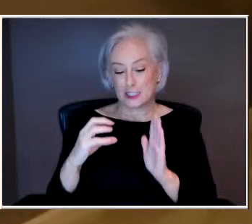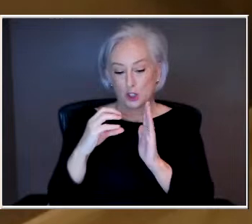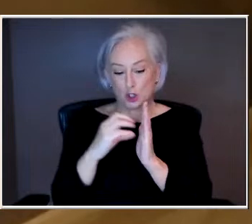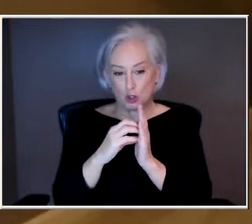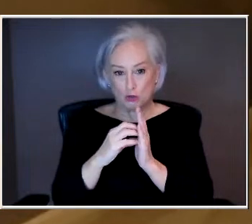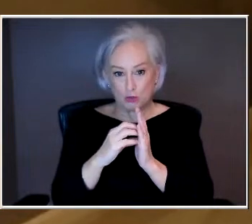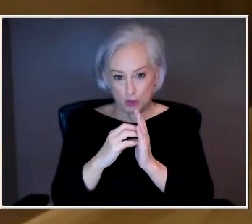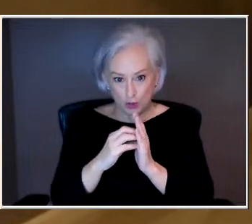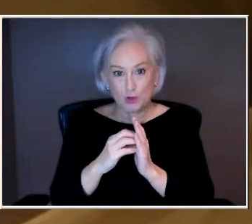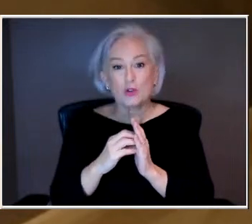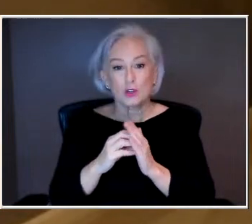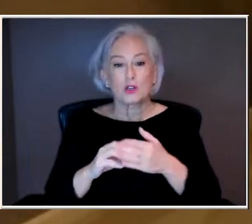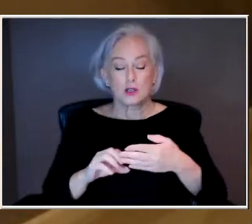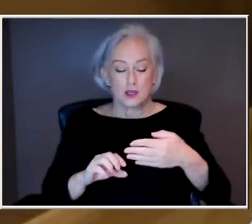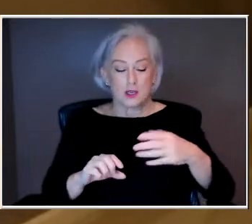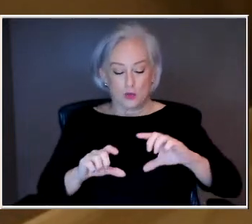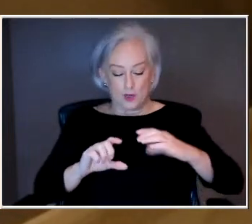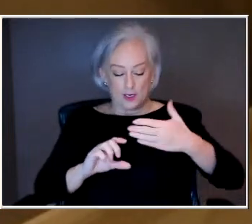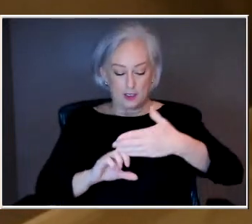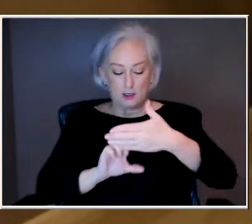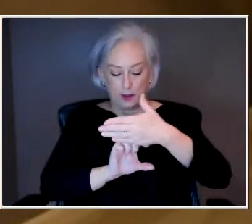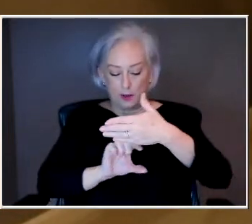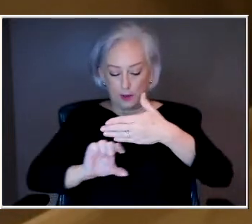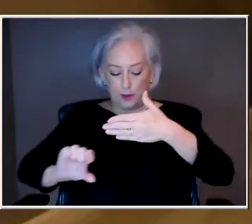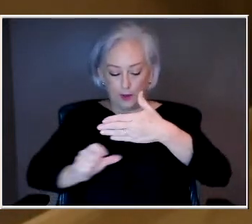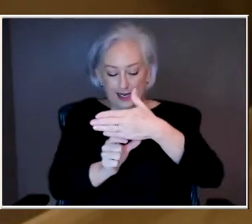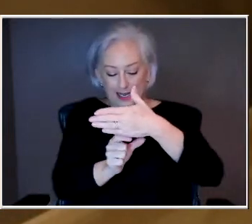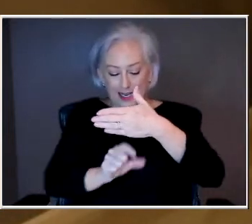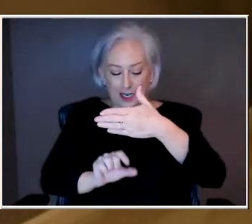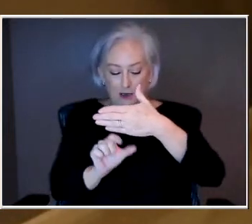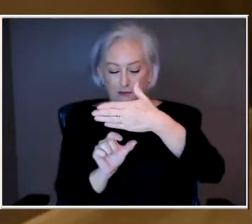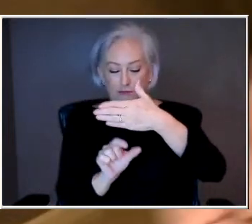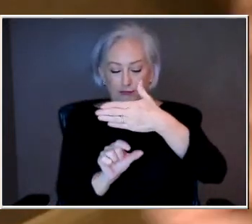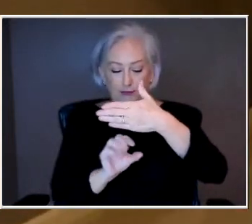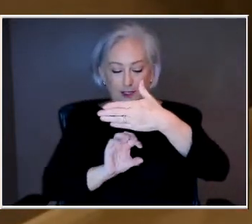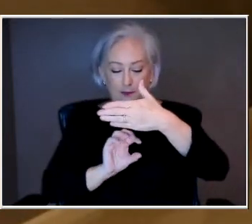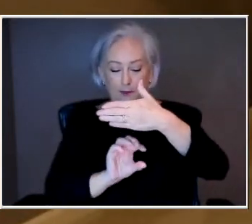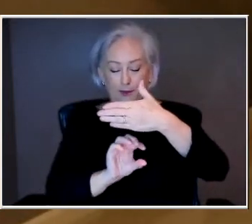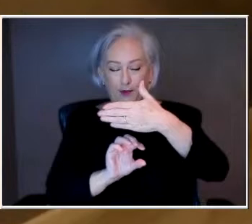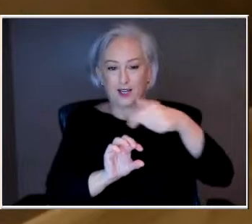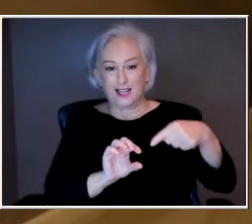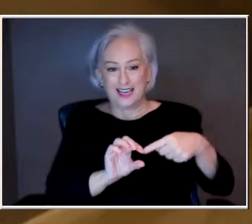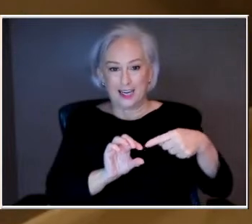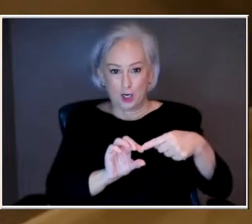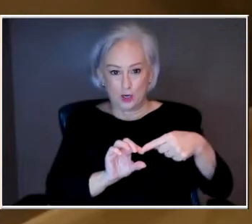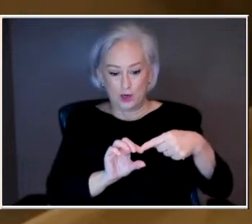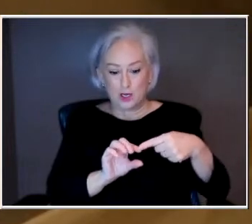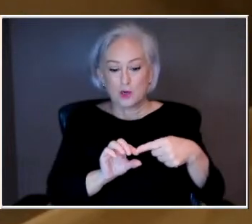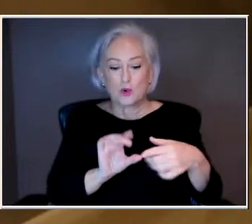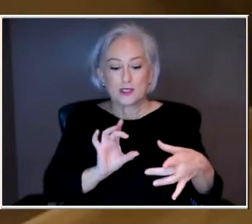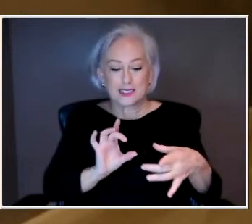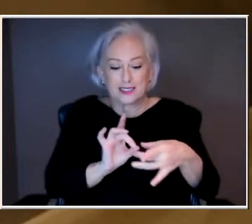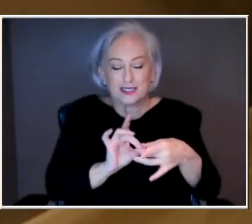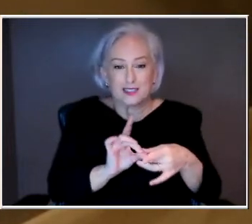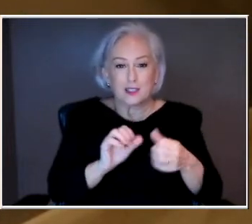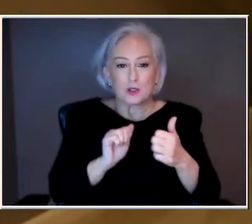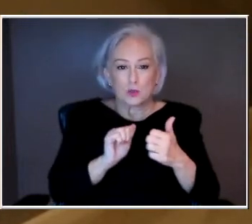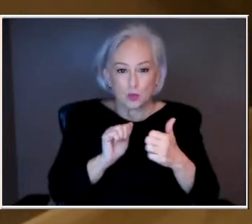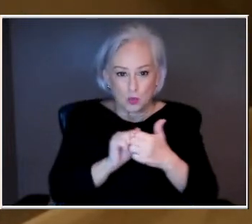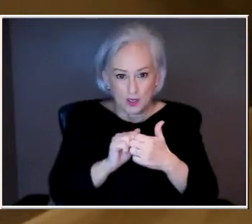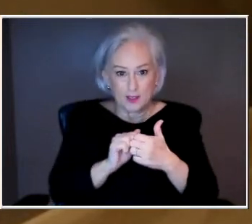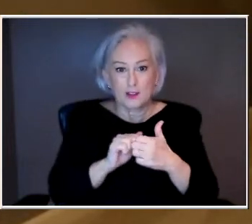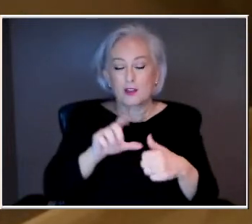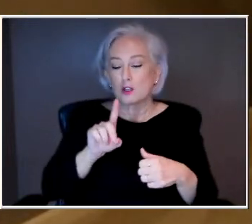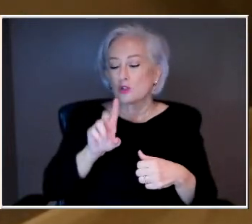pancreas, which sits in very close proximity to the small intestine, the first portion of the small intestine called as the duodenum. And also the